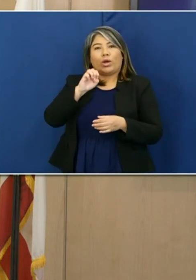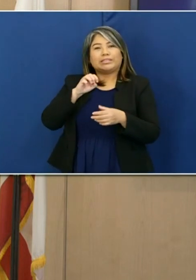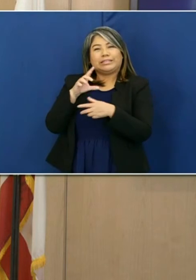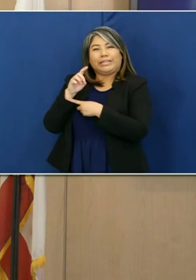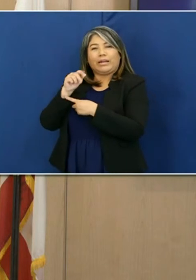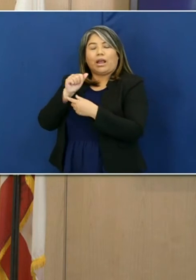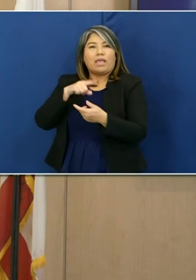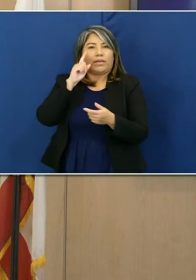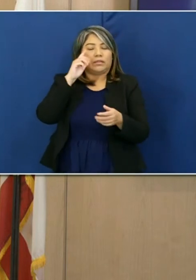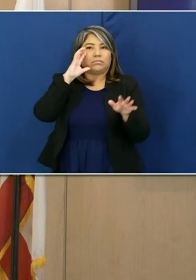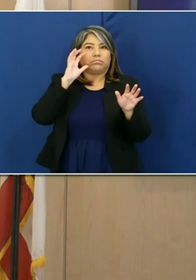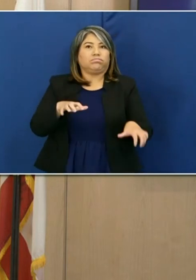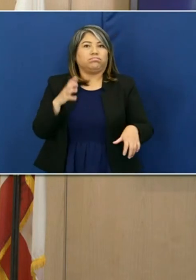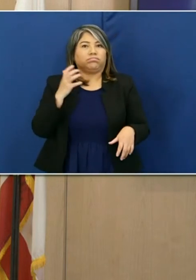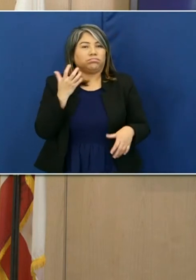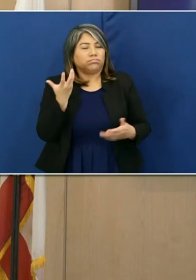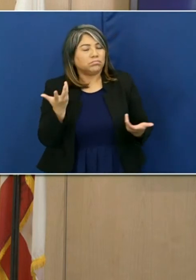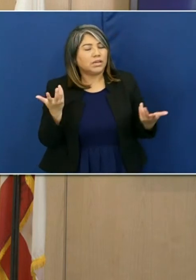worldwide,